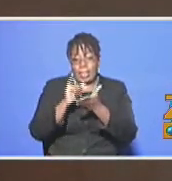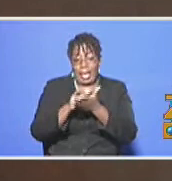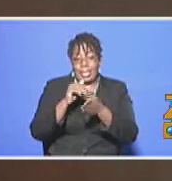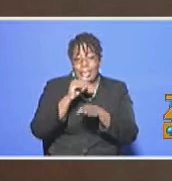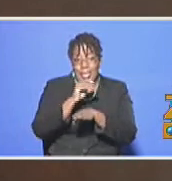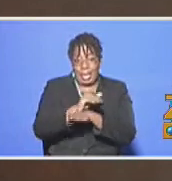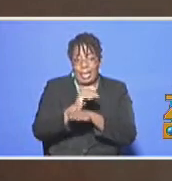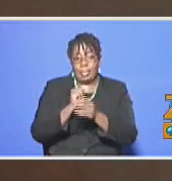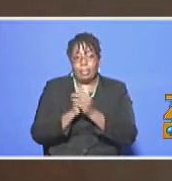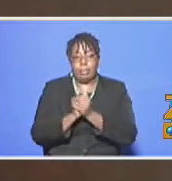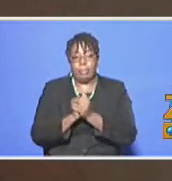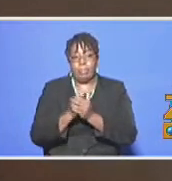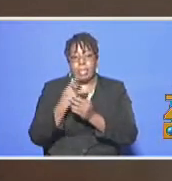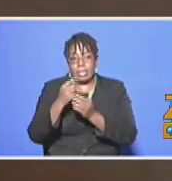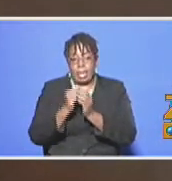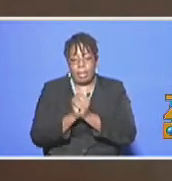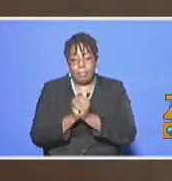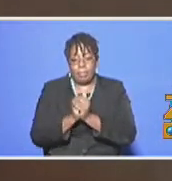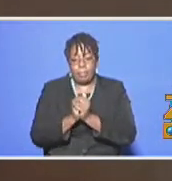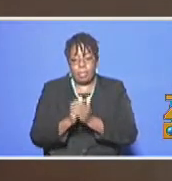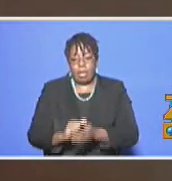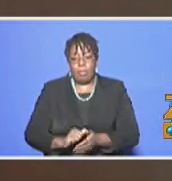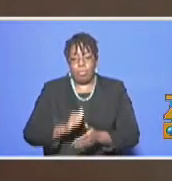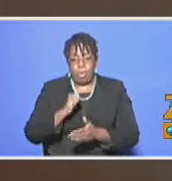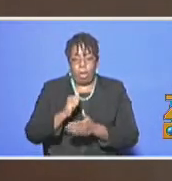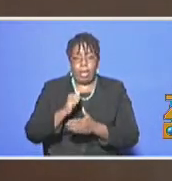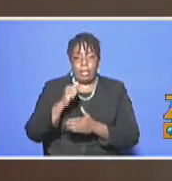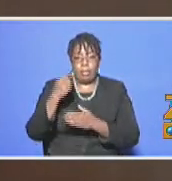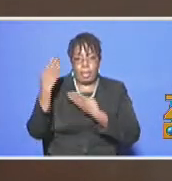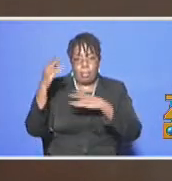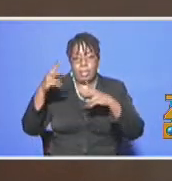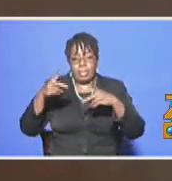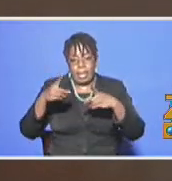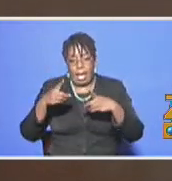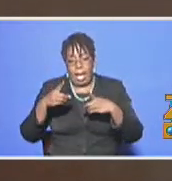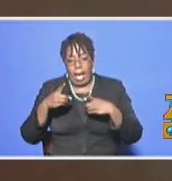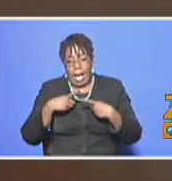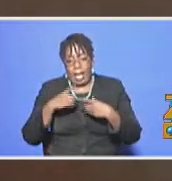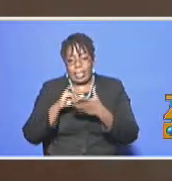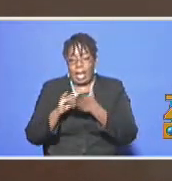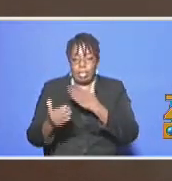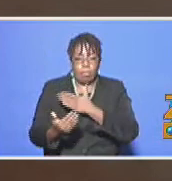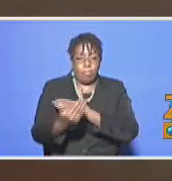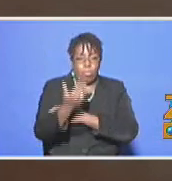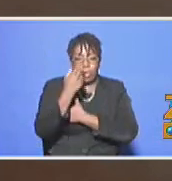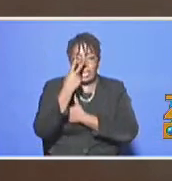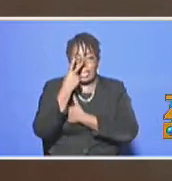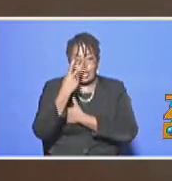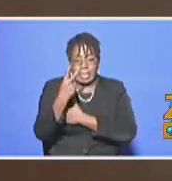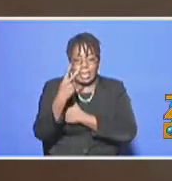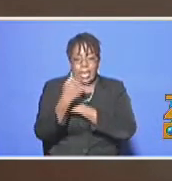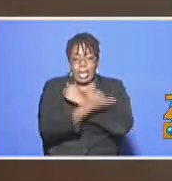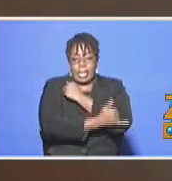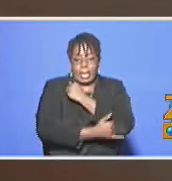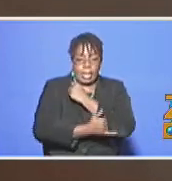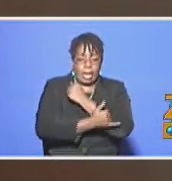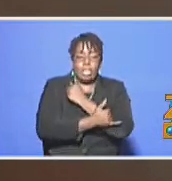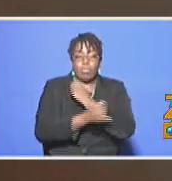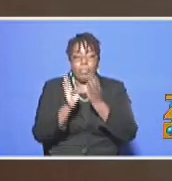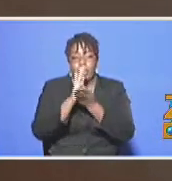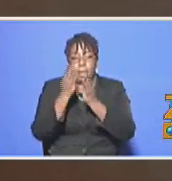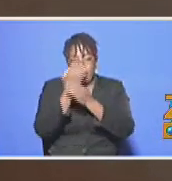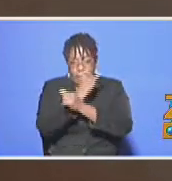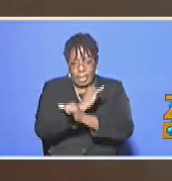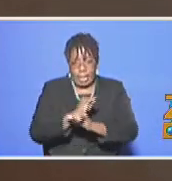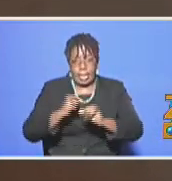Pride Bahamians had that morning, seeing their country become an independent